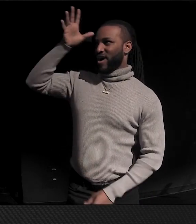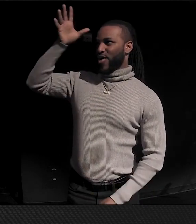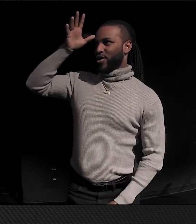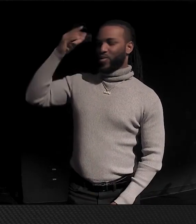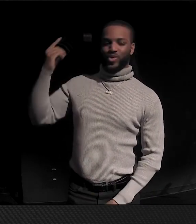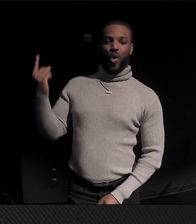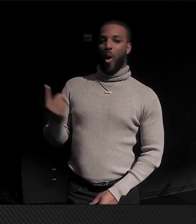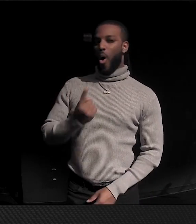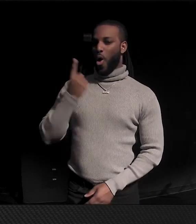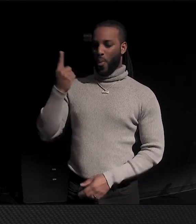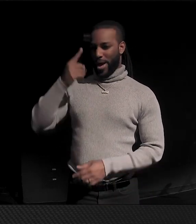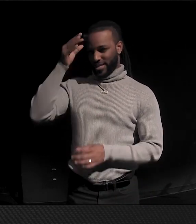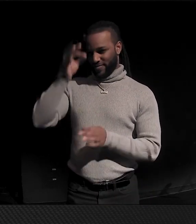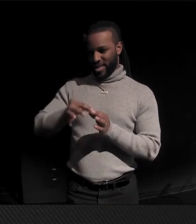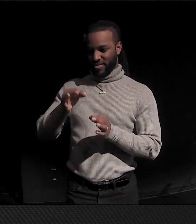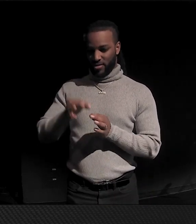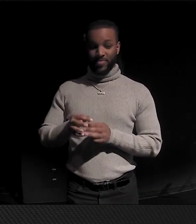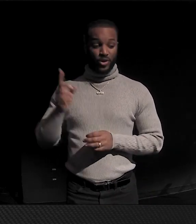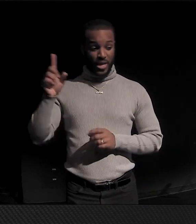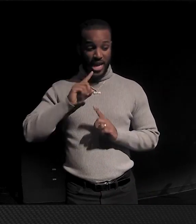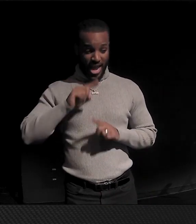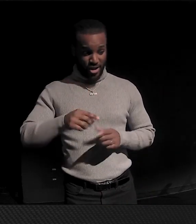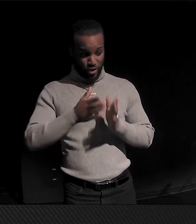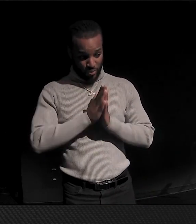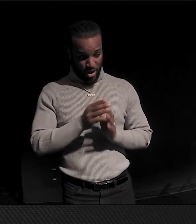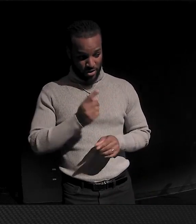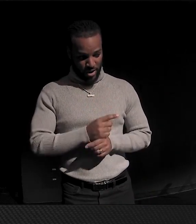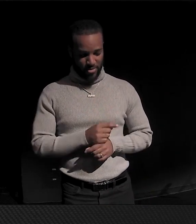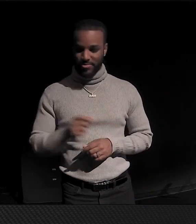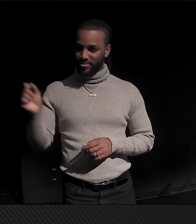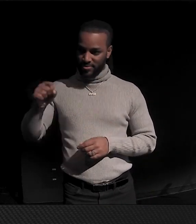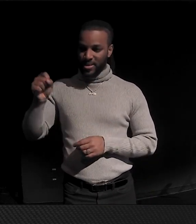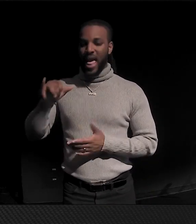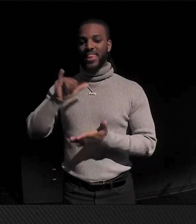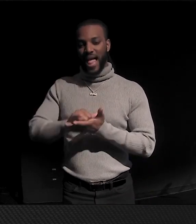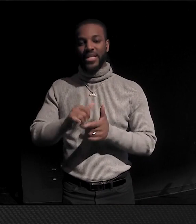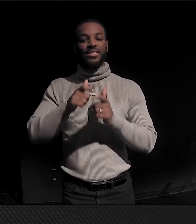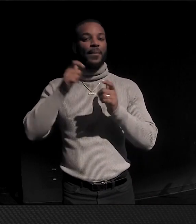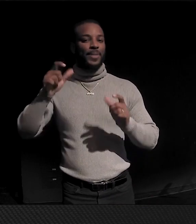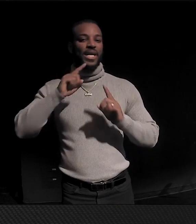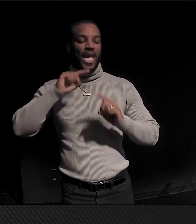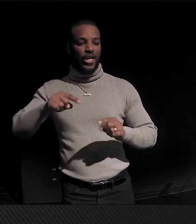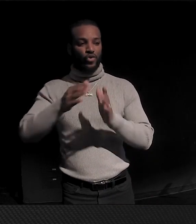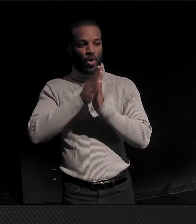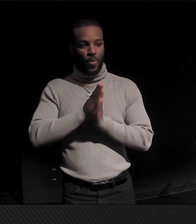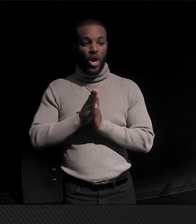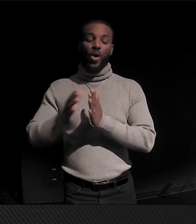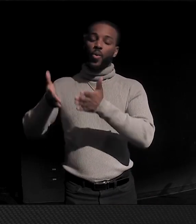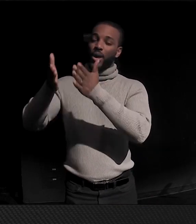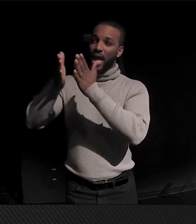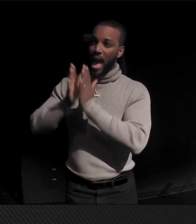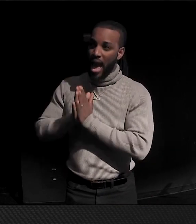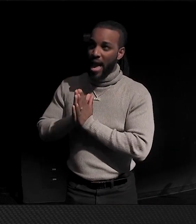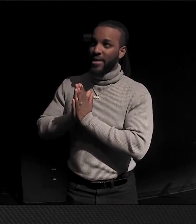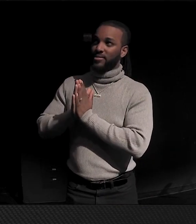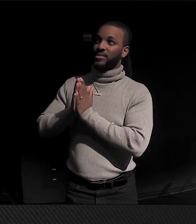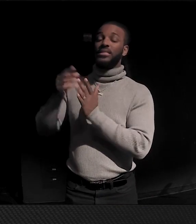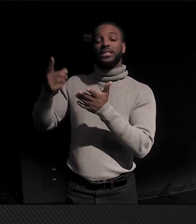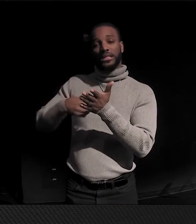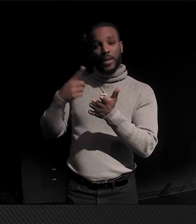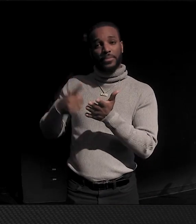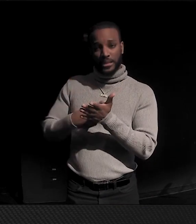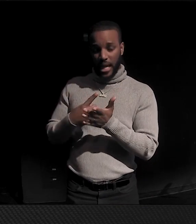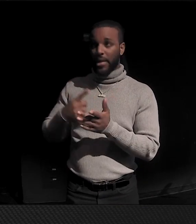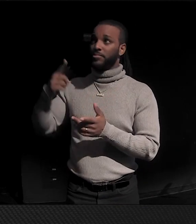faithful. The answer to prayer is connection with Jesus. Yeah. That's the big answer to prayer. Yeah. And then we ask out of that, and sometimes we get yeses,